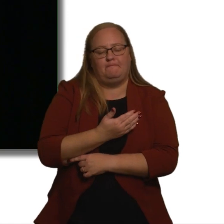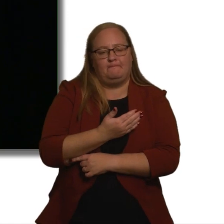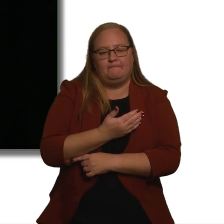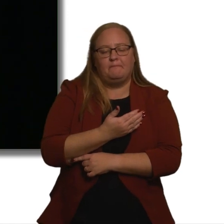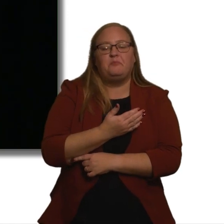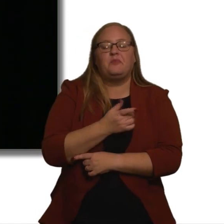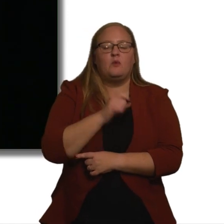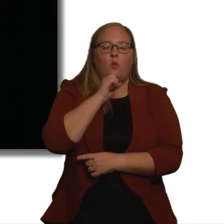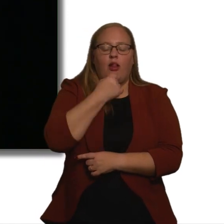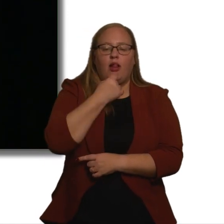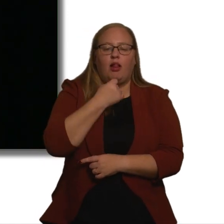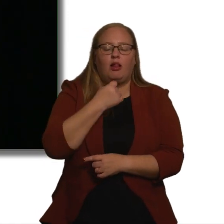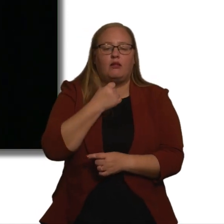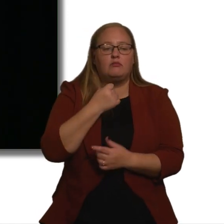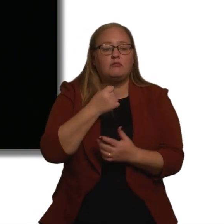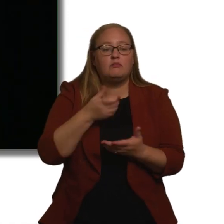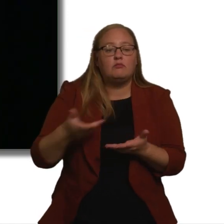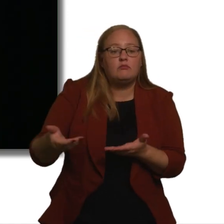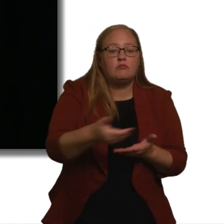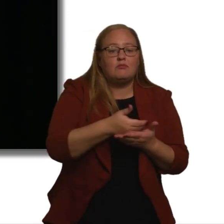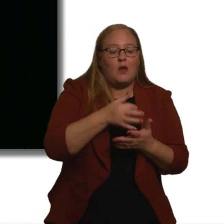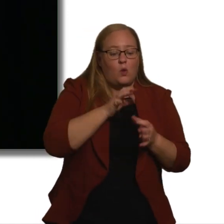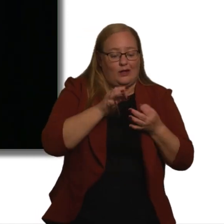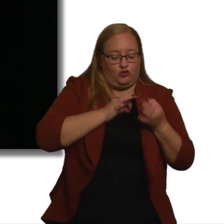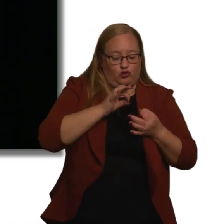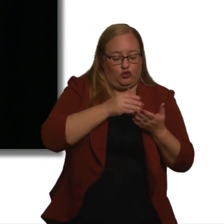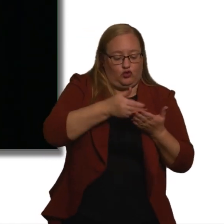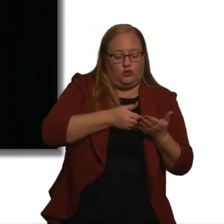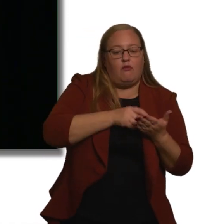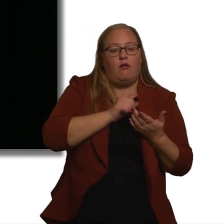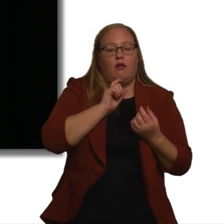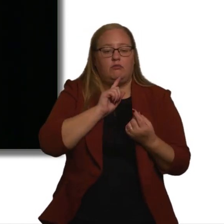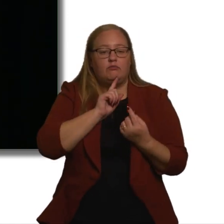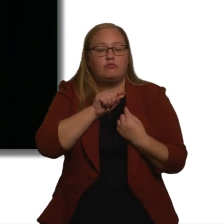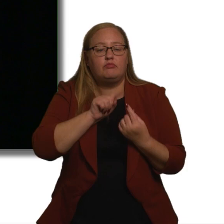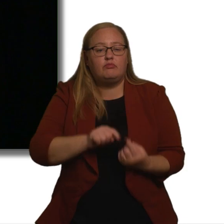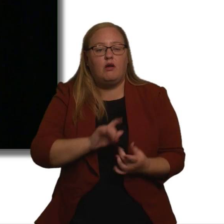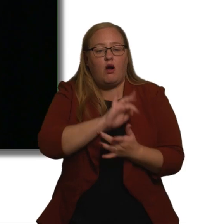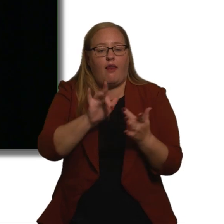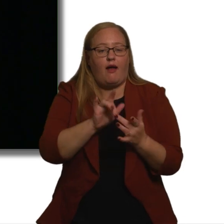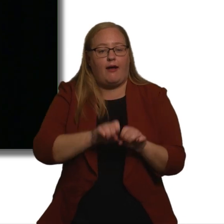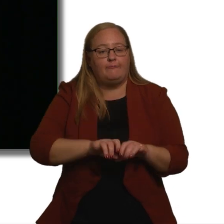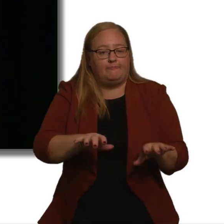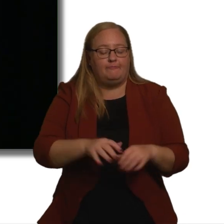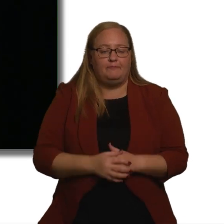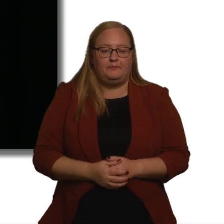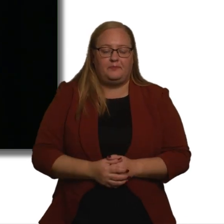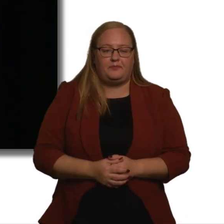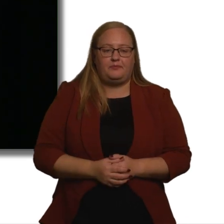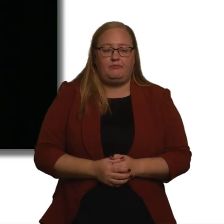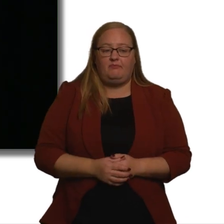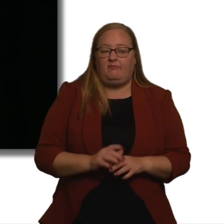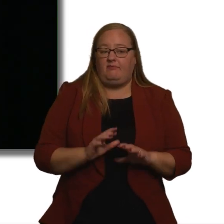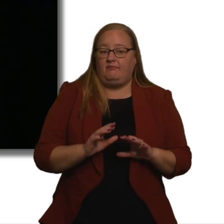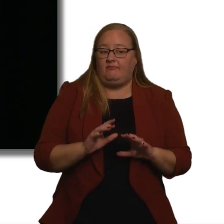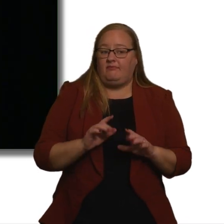that we share responses with you online over the coming days. So that's all of the meeting arrangements